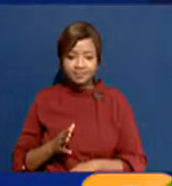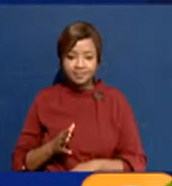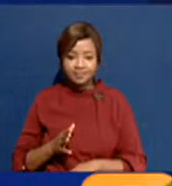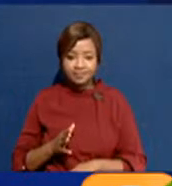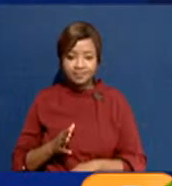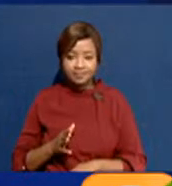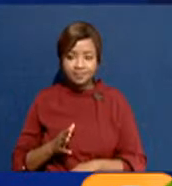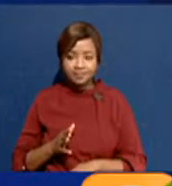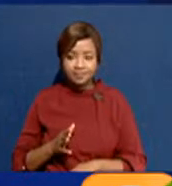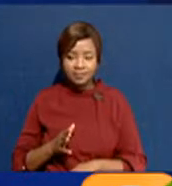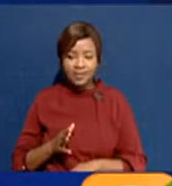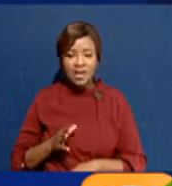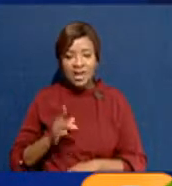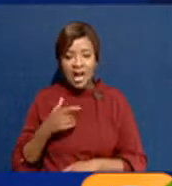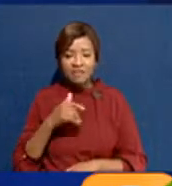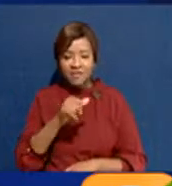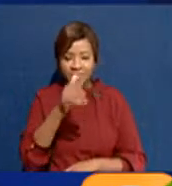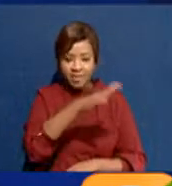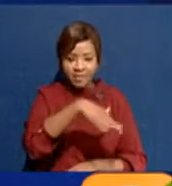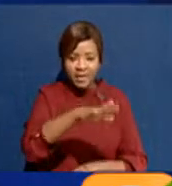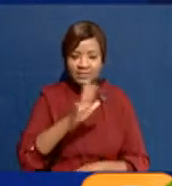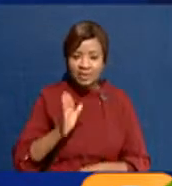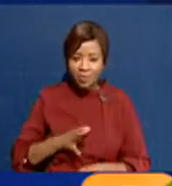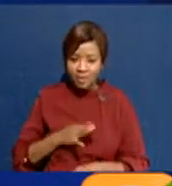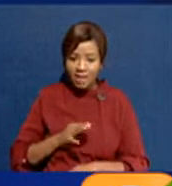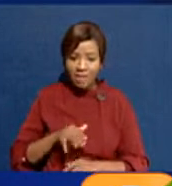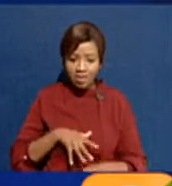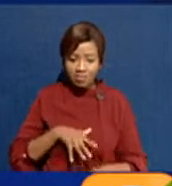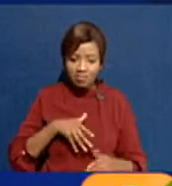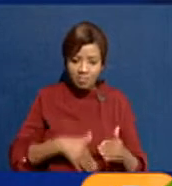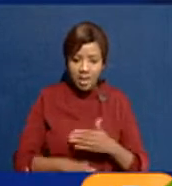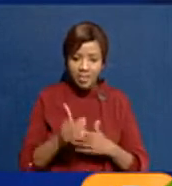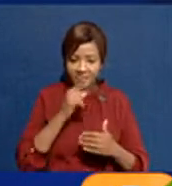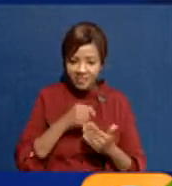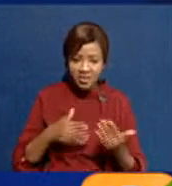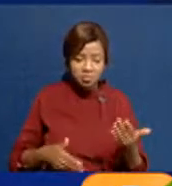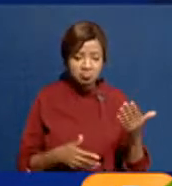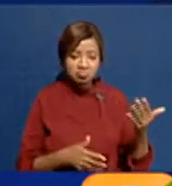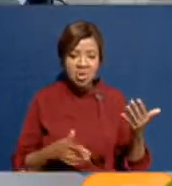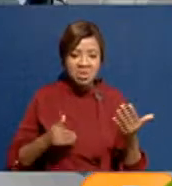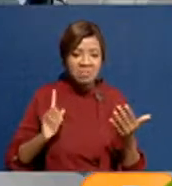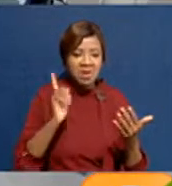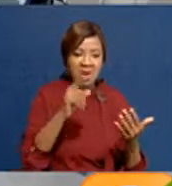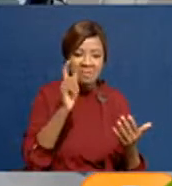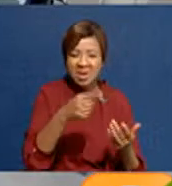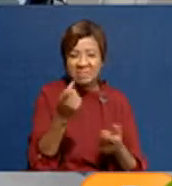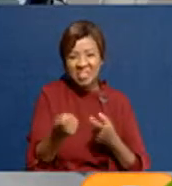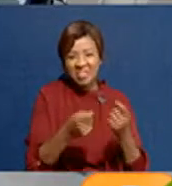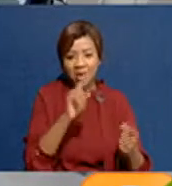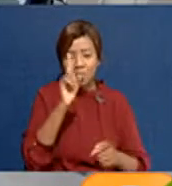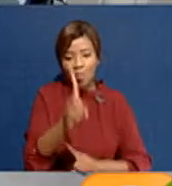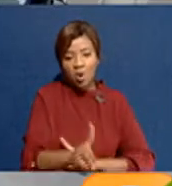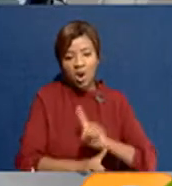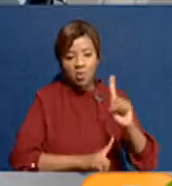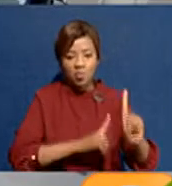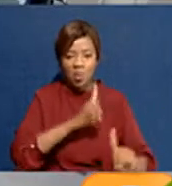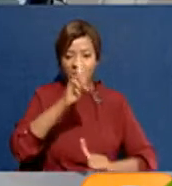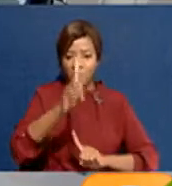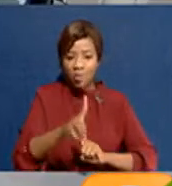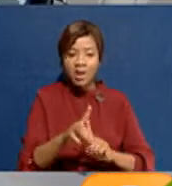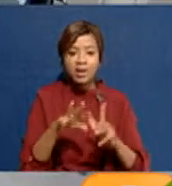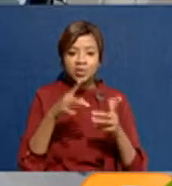was very, very low, and Dr. Shege here talked about partners. They had partners who came, and some of the things that they introduced